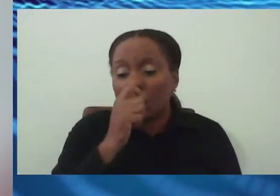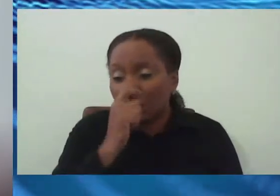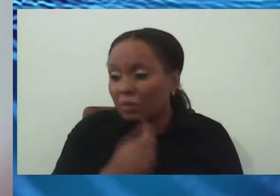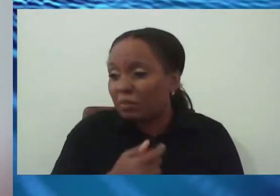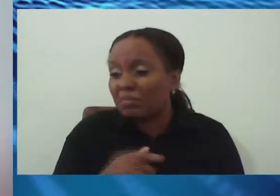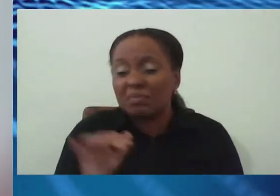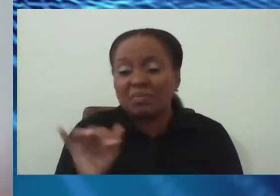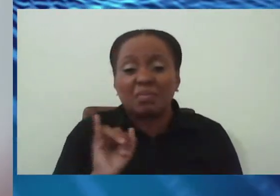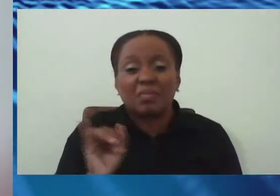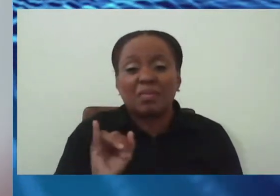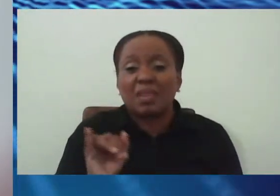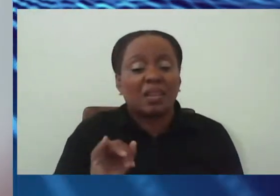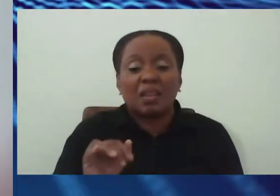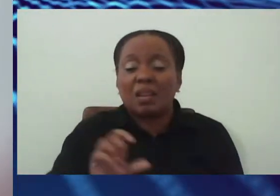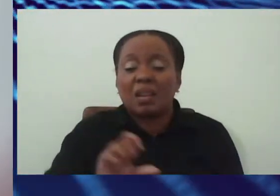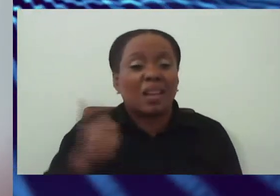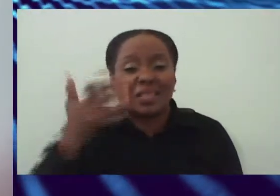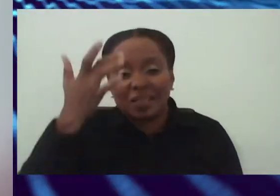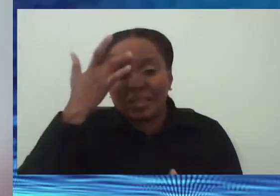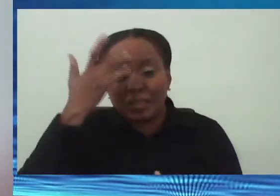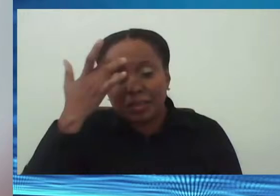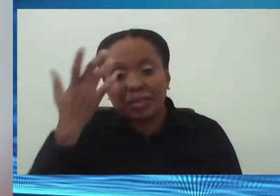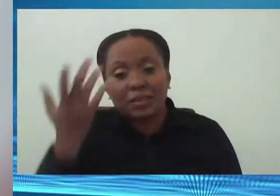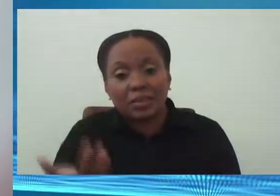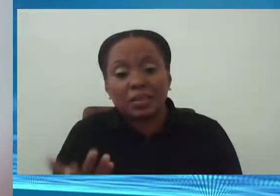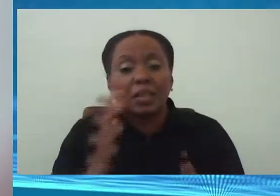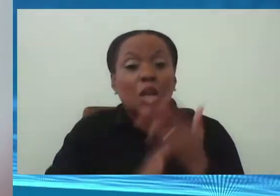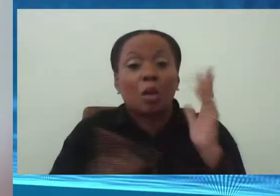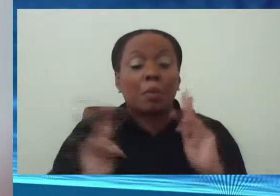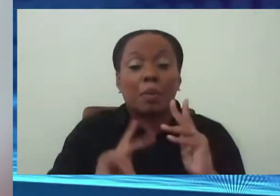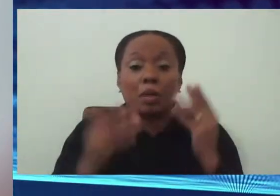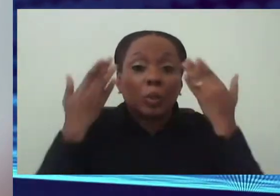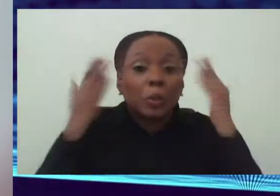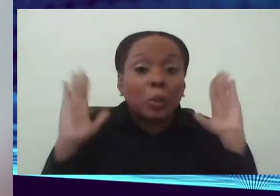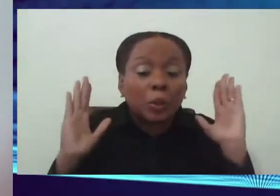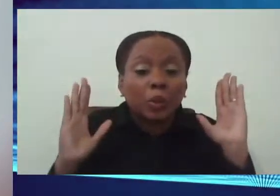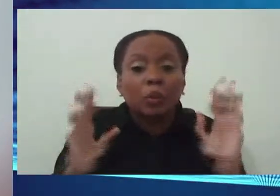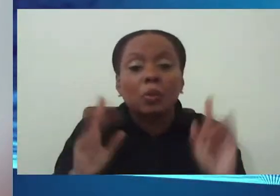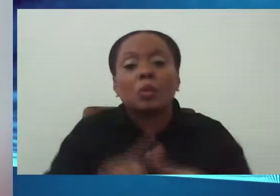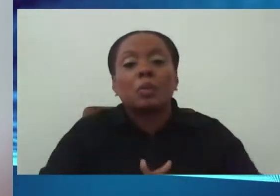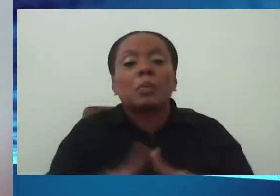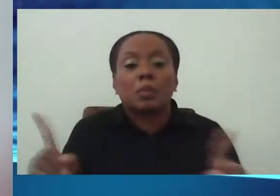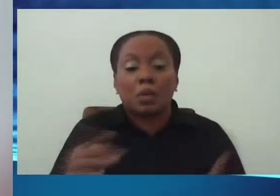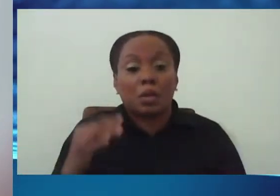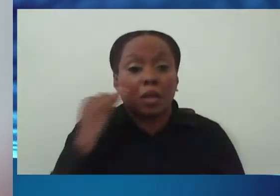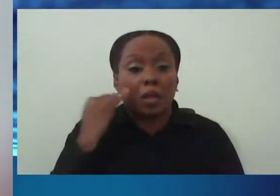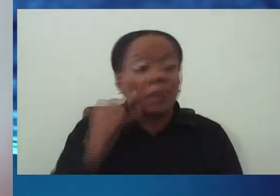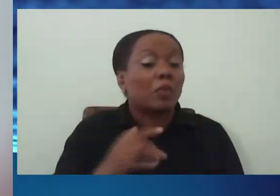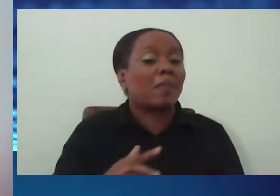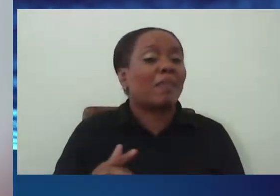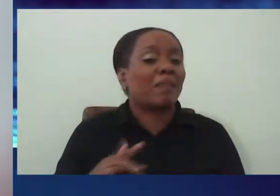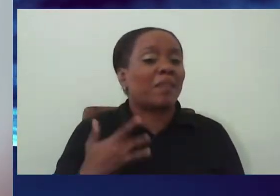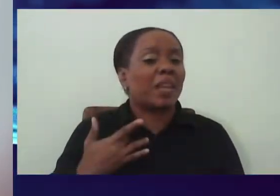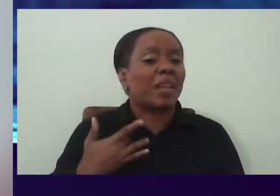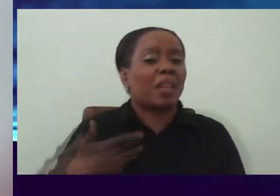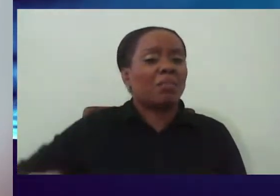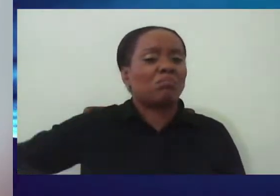illnesses, viral and otherwise. But it is useful to have that information and